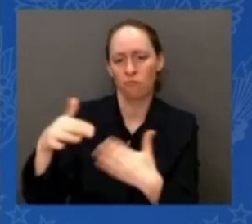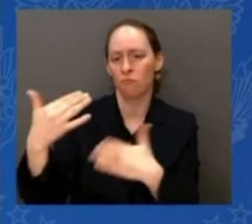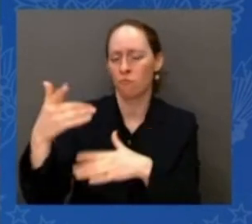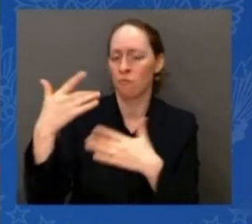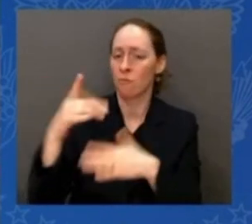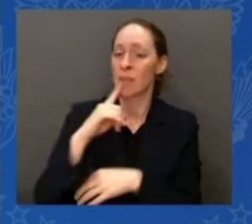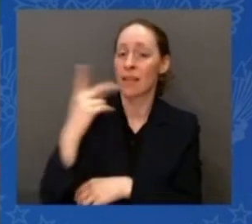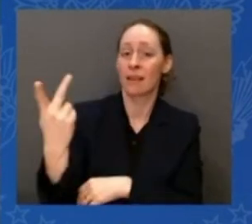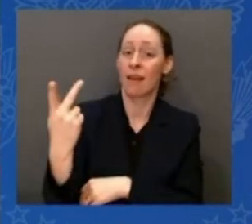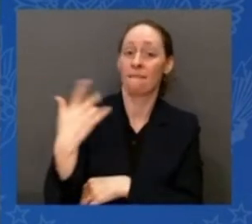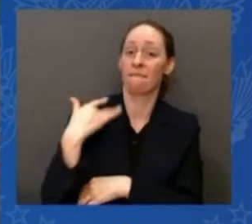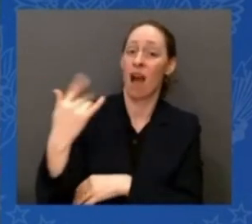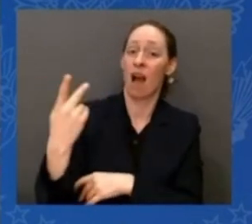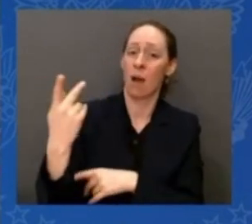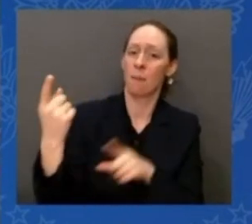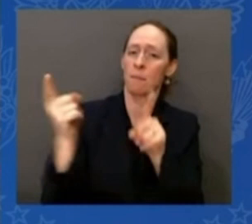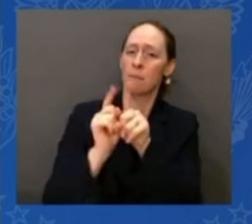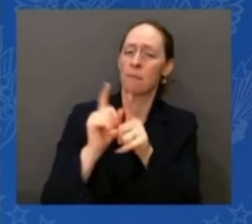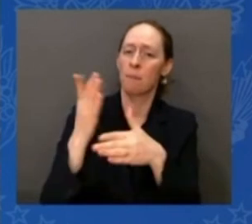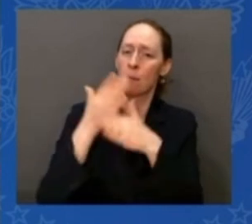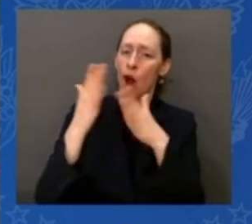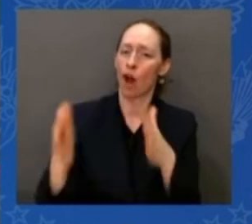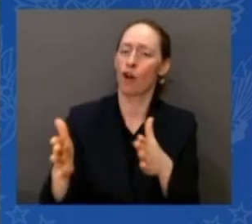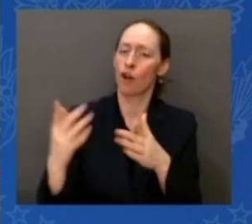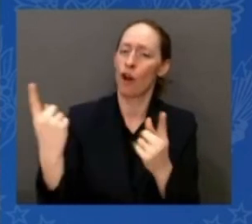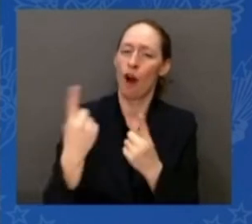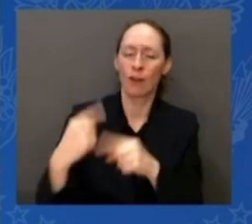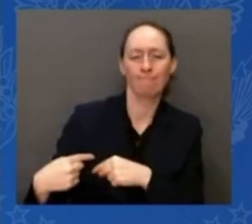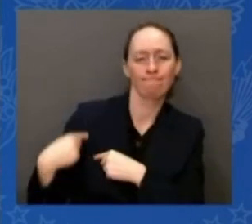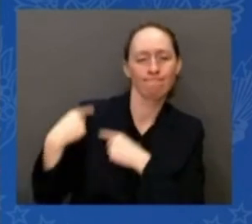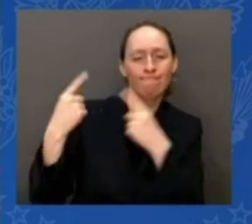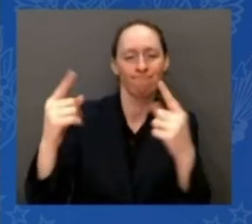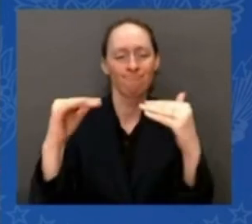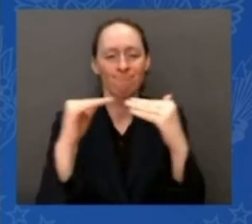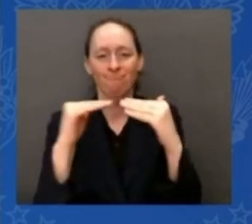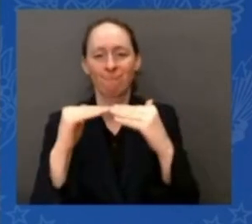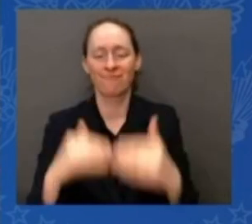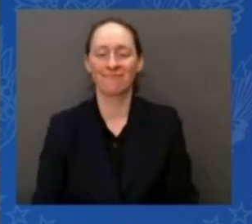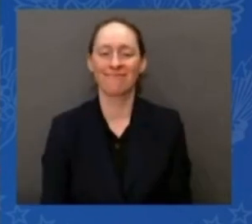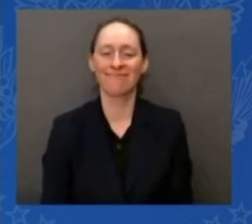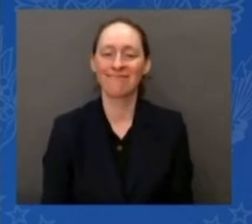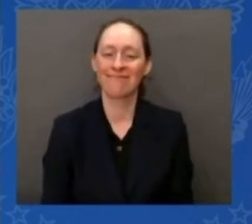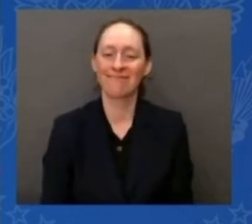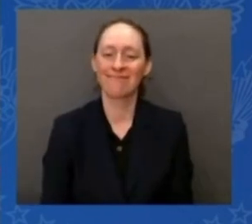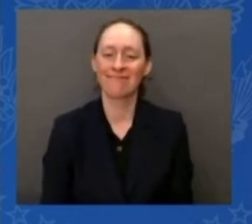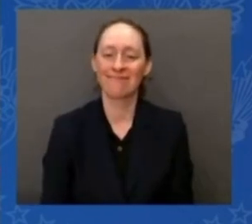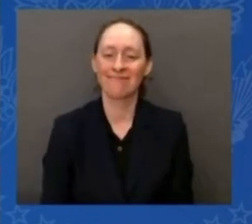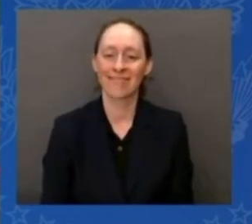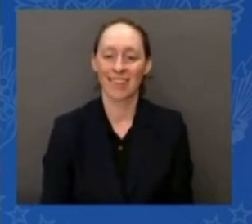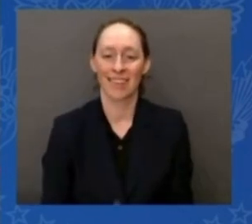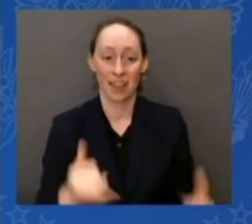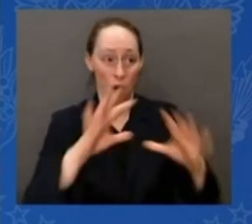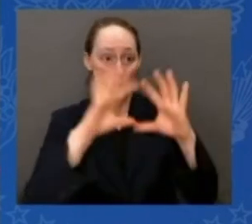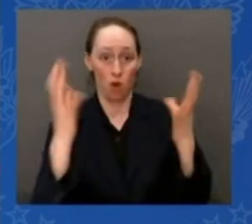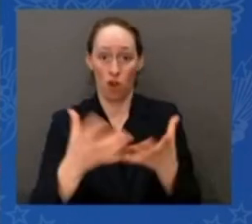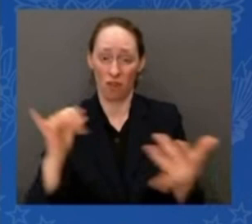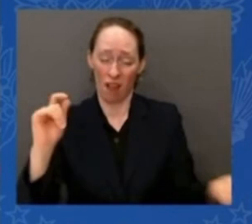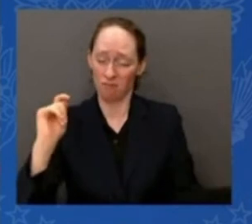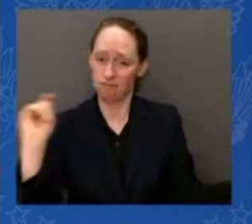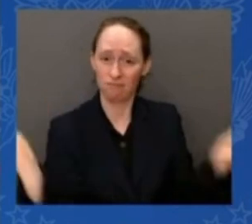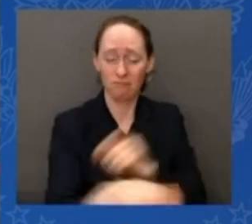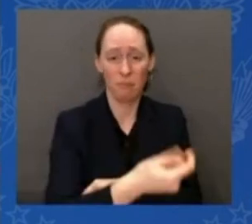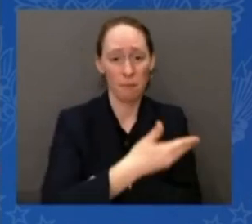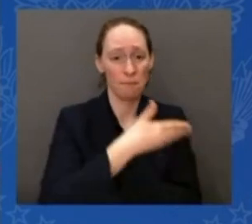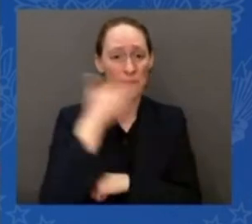You have change the world for millions of workers, and you will be sorely missed, not just by those of us who got to work with you every